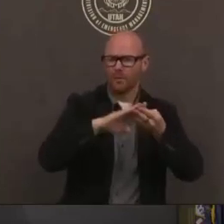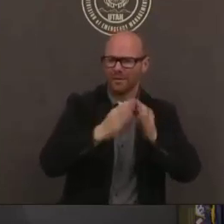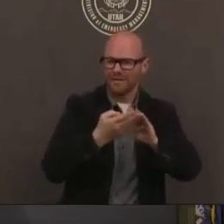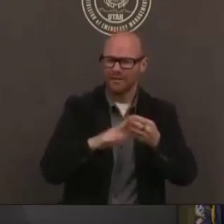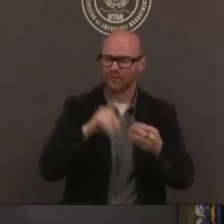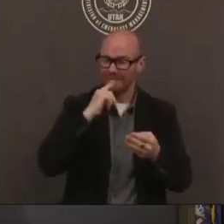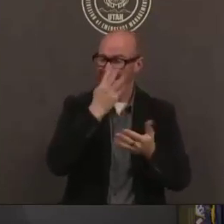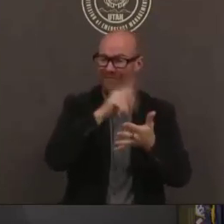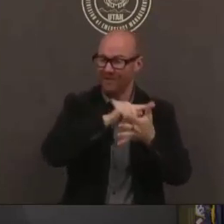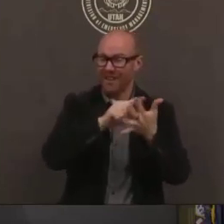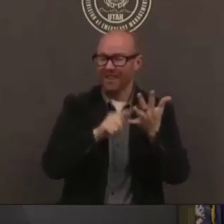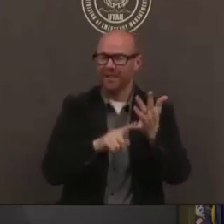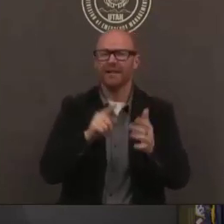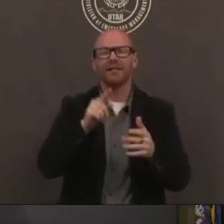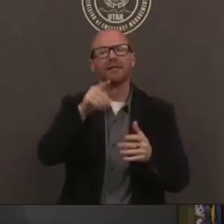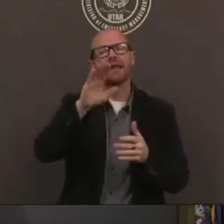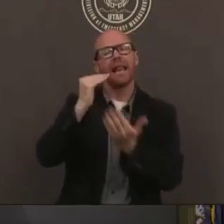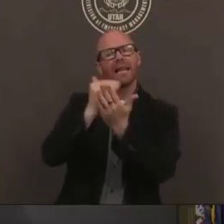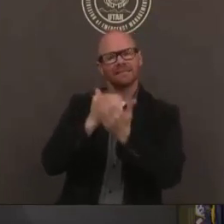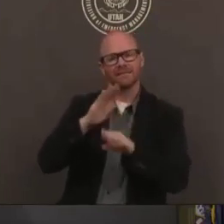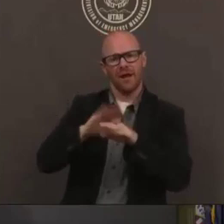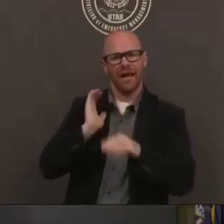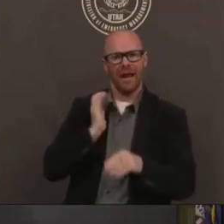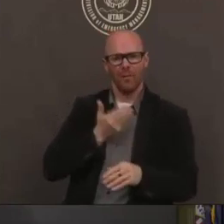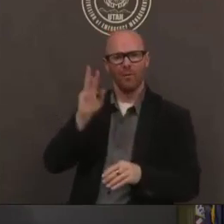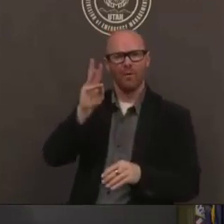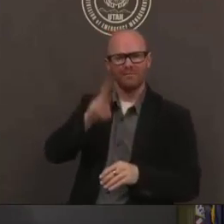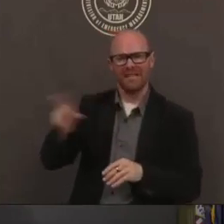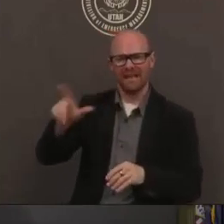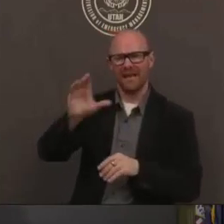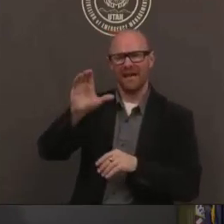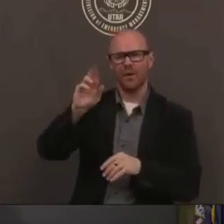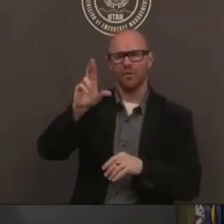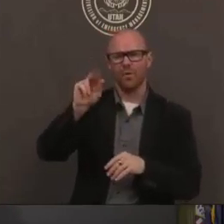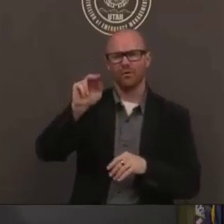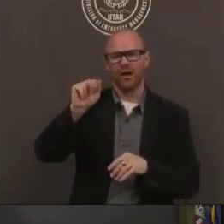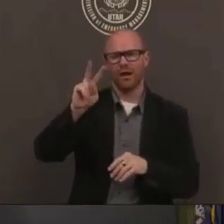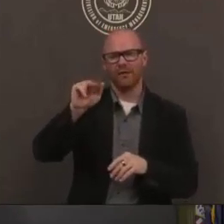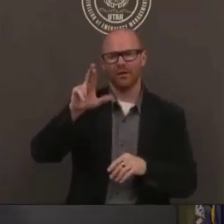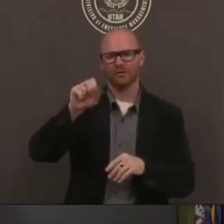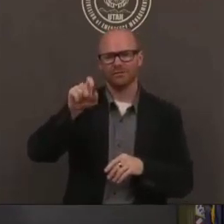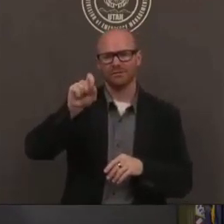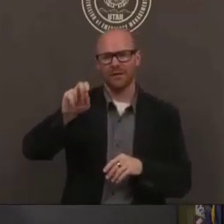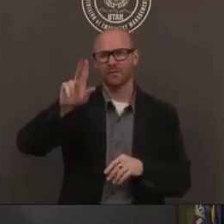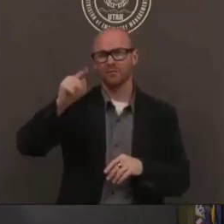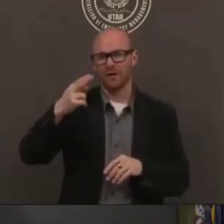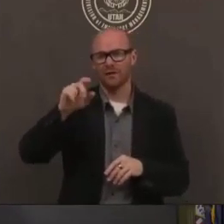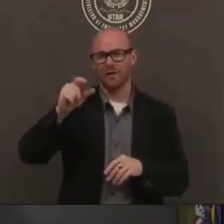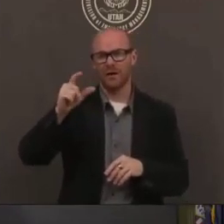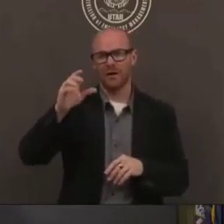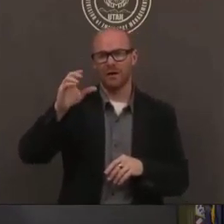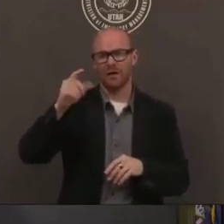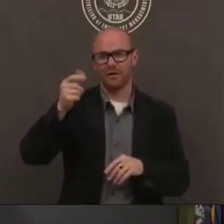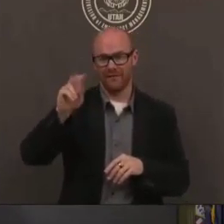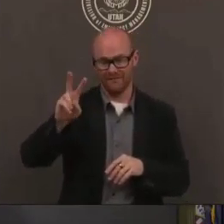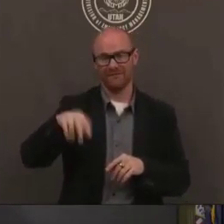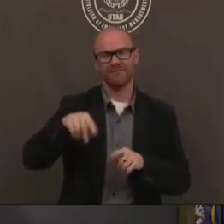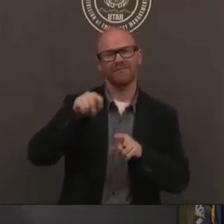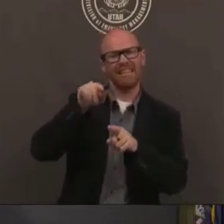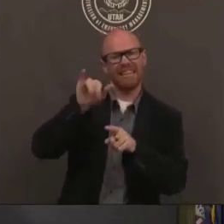are a number of them that are listed on the website that you can see that we use to evaluate them. We had a team of